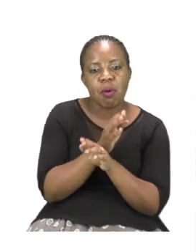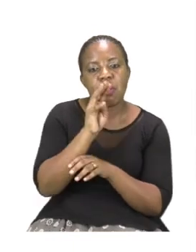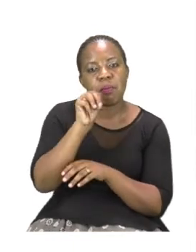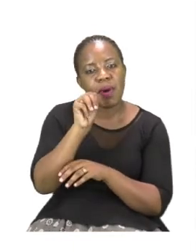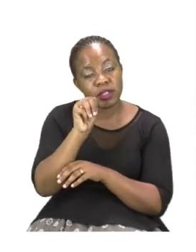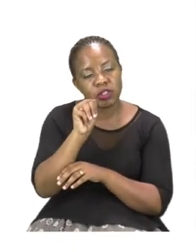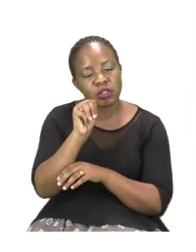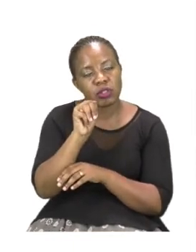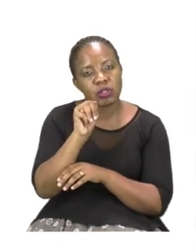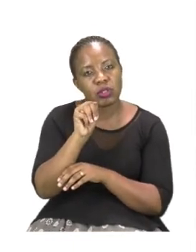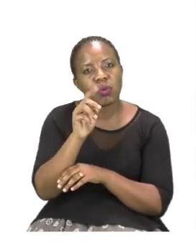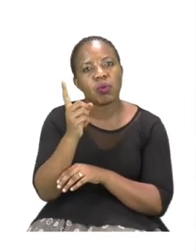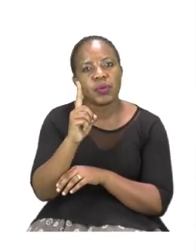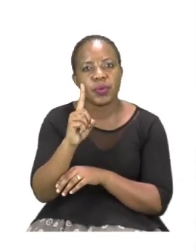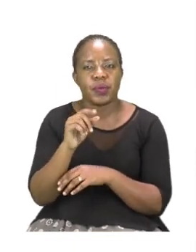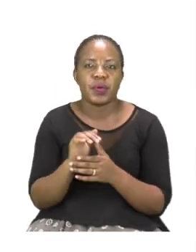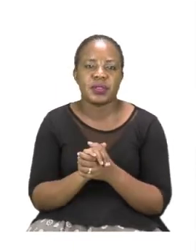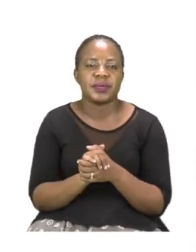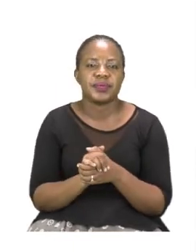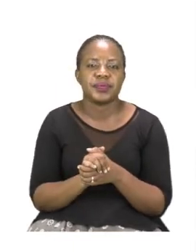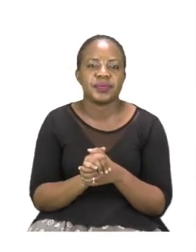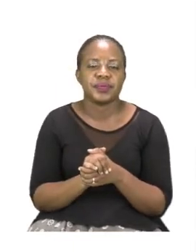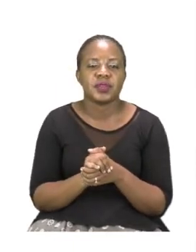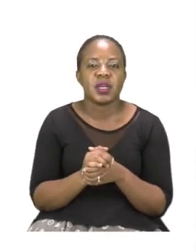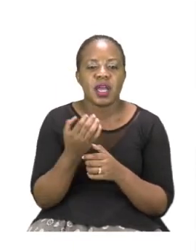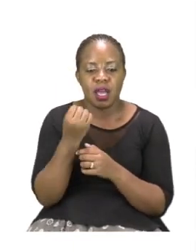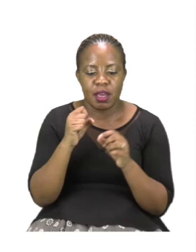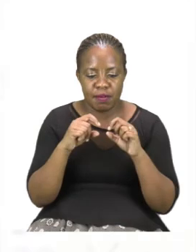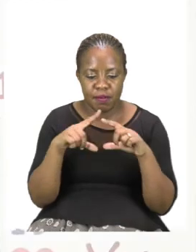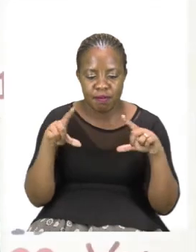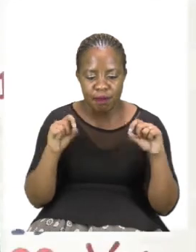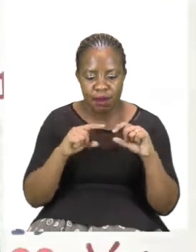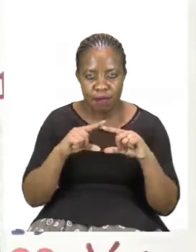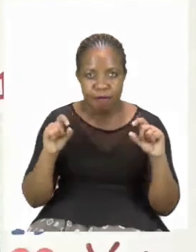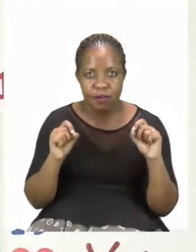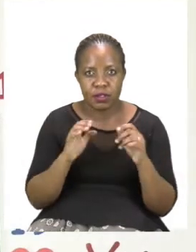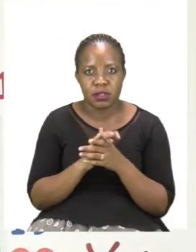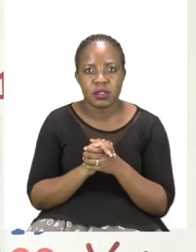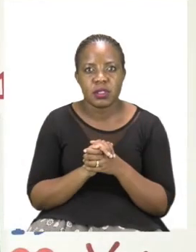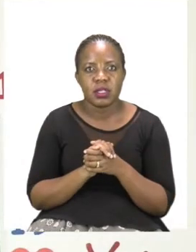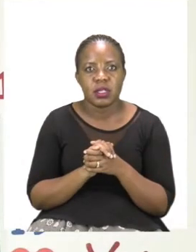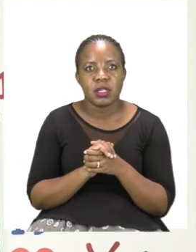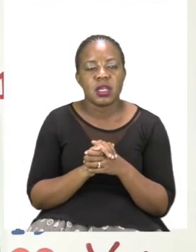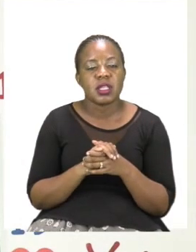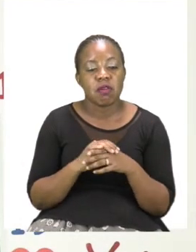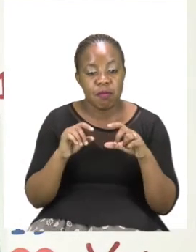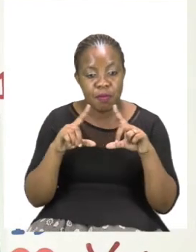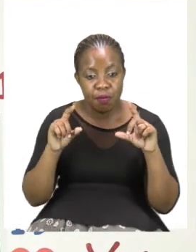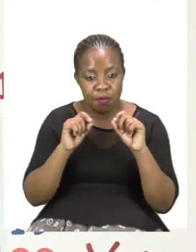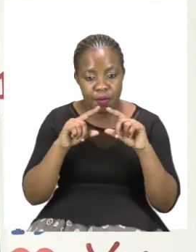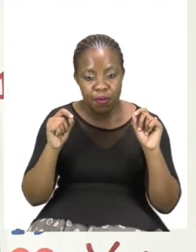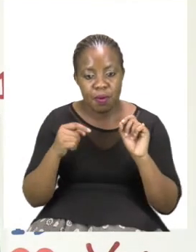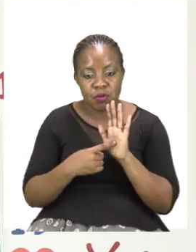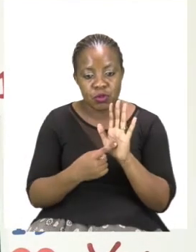to help you with the flashcards that I have here, and we are going to try and find out what month is before